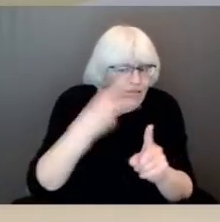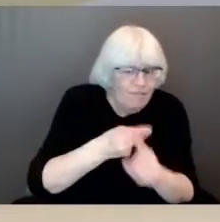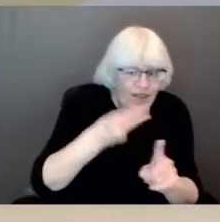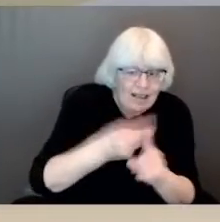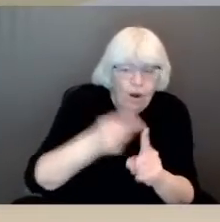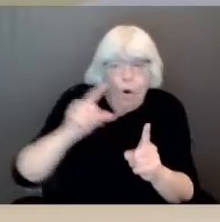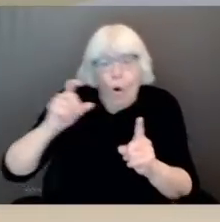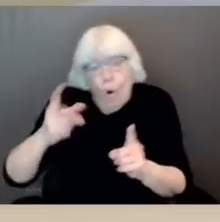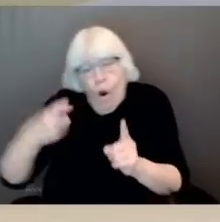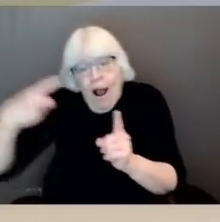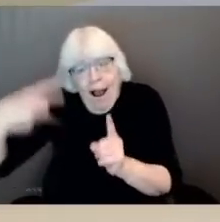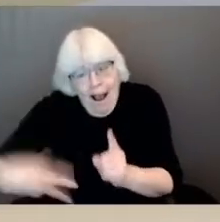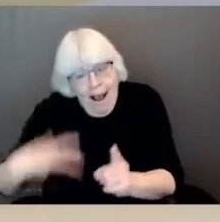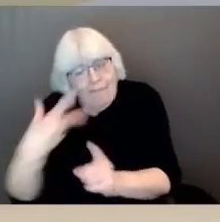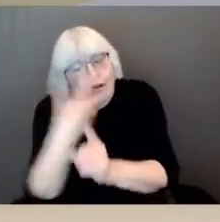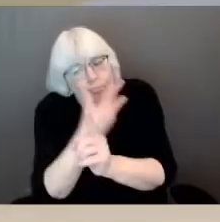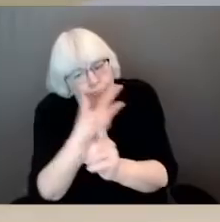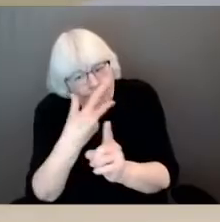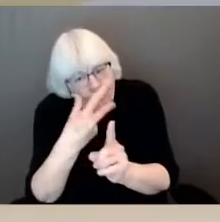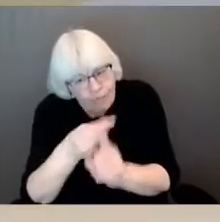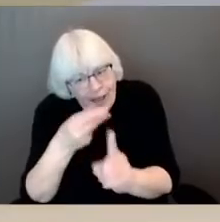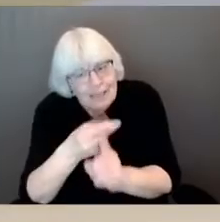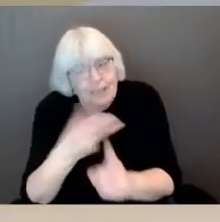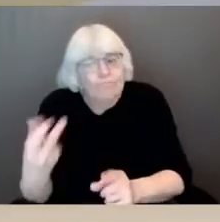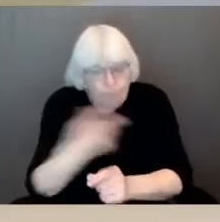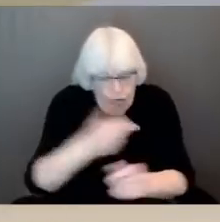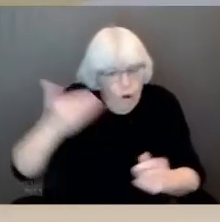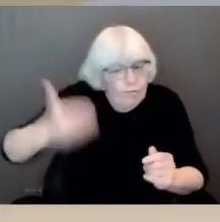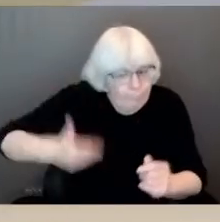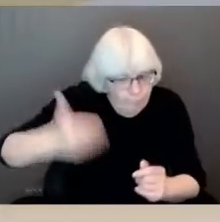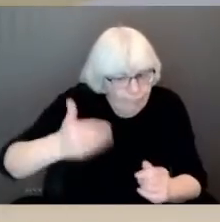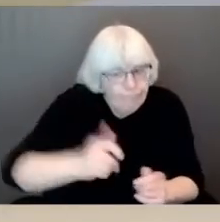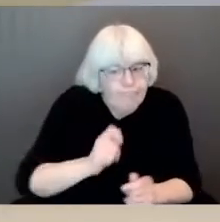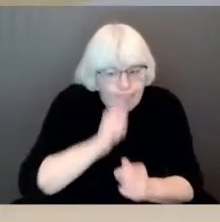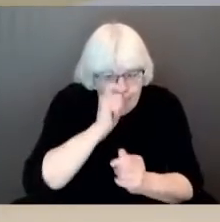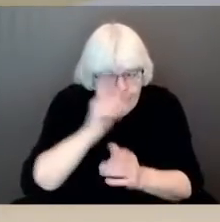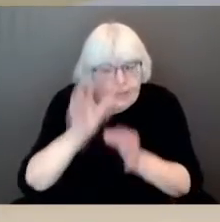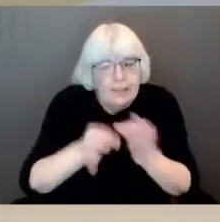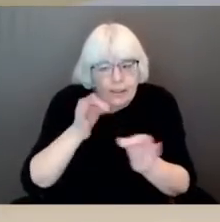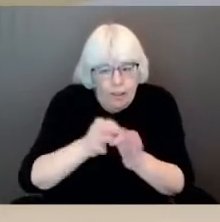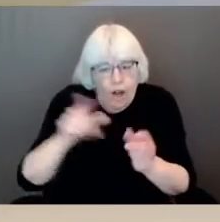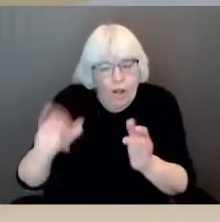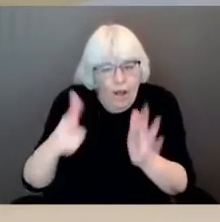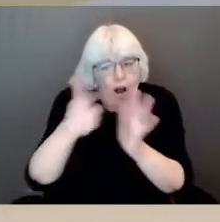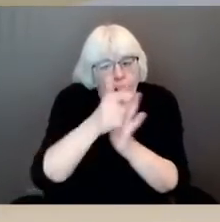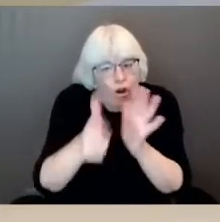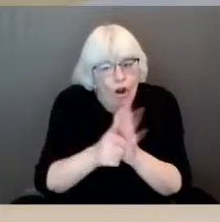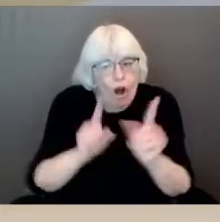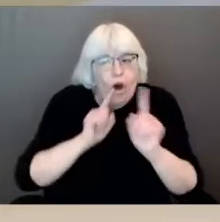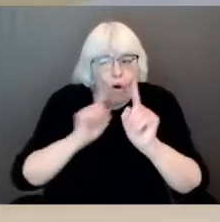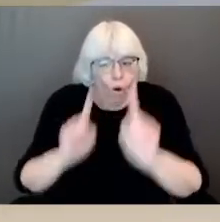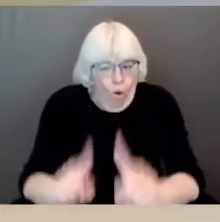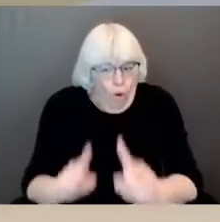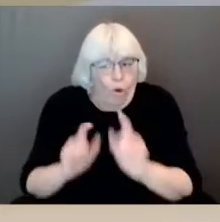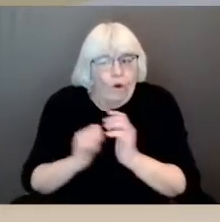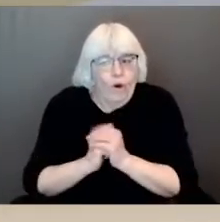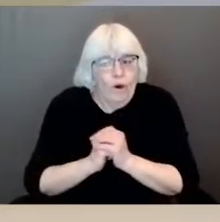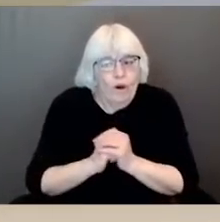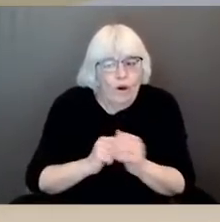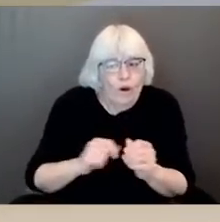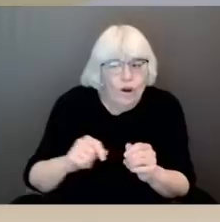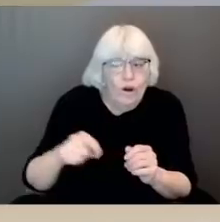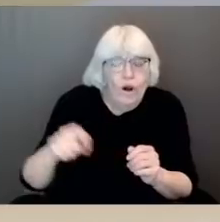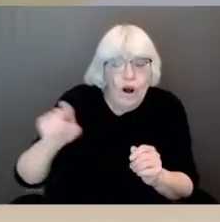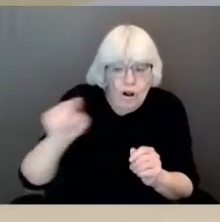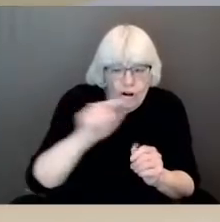basis in accordance with the legal order. I know some jurisdictions in the country have opted to make vaccine mandatory